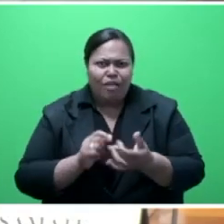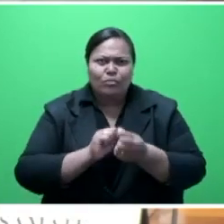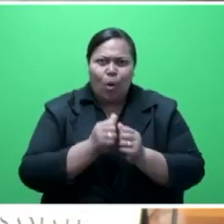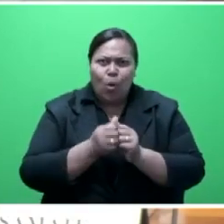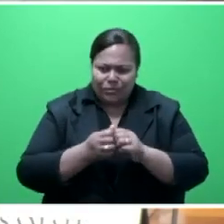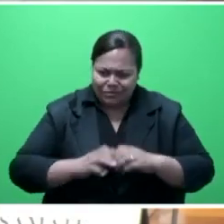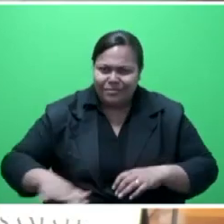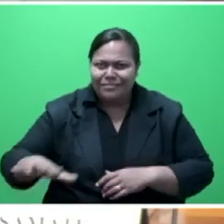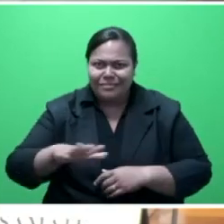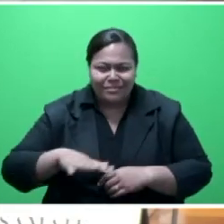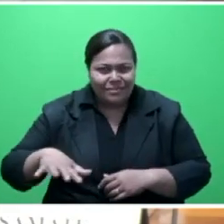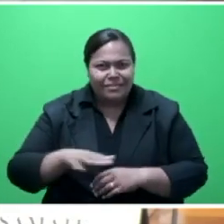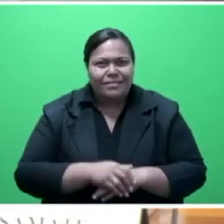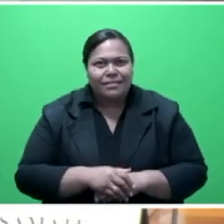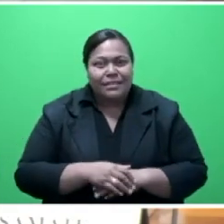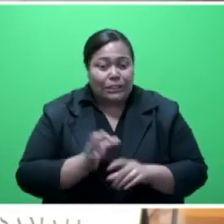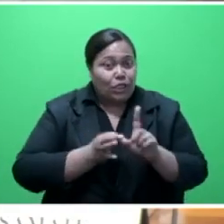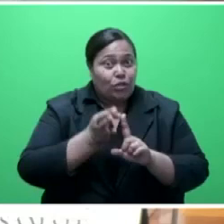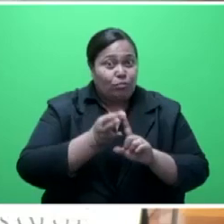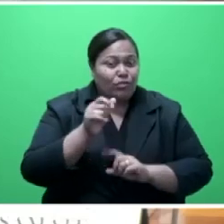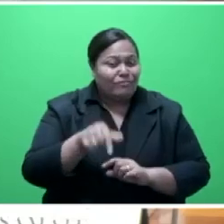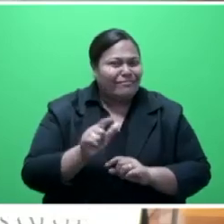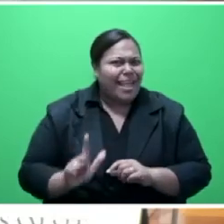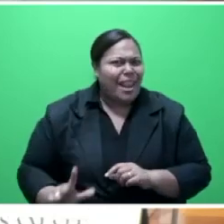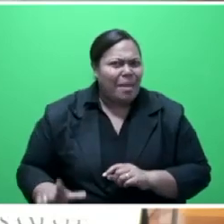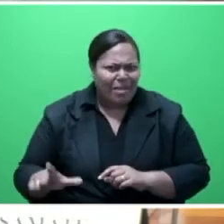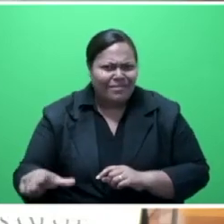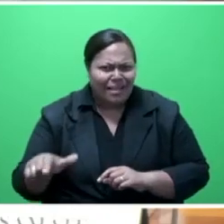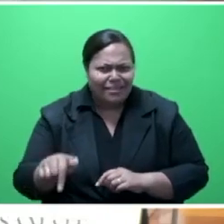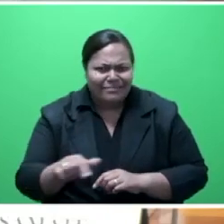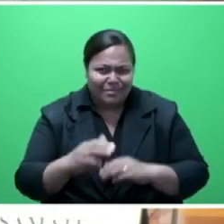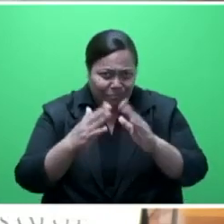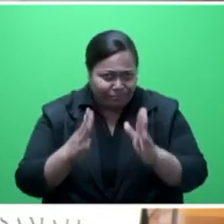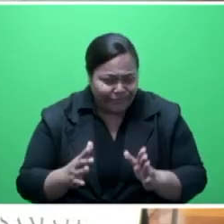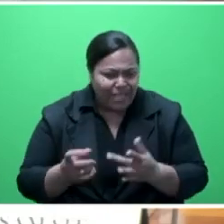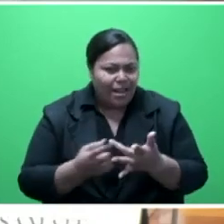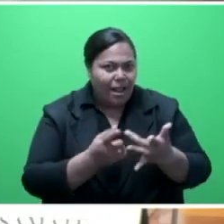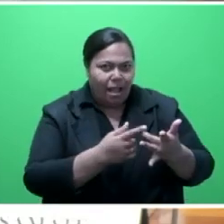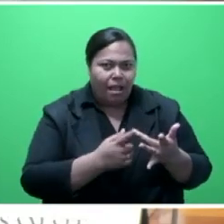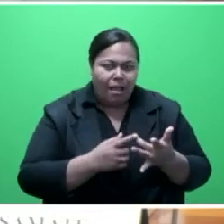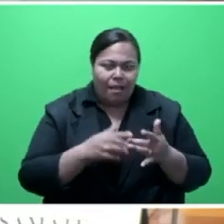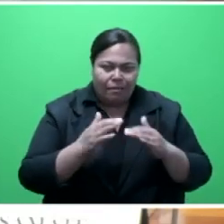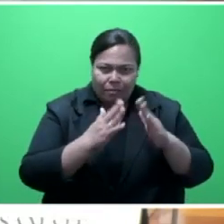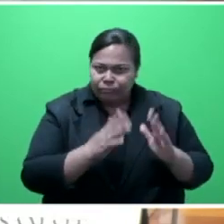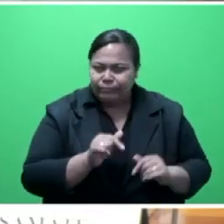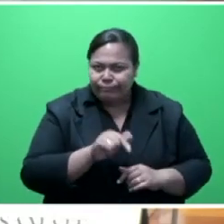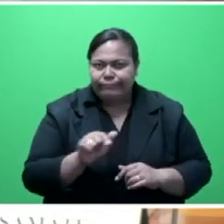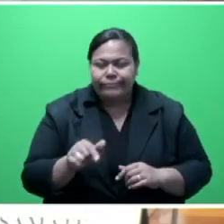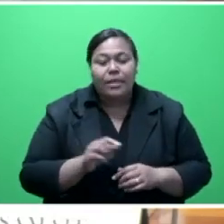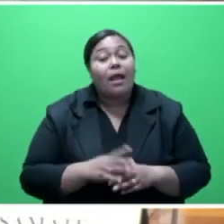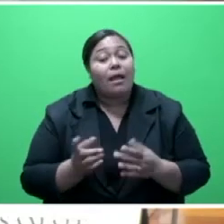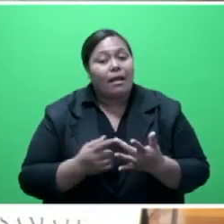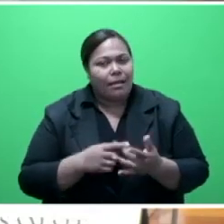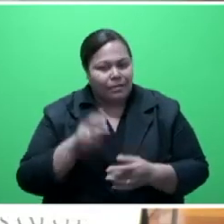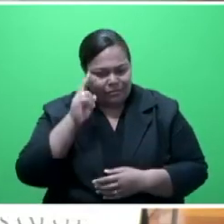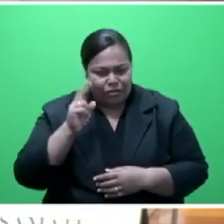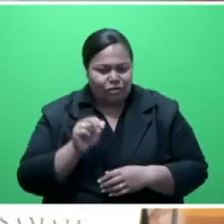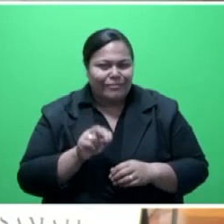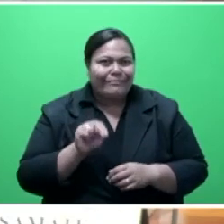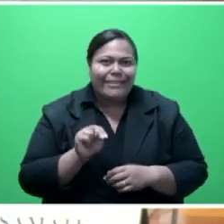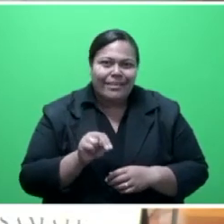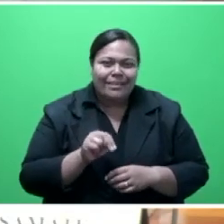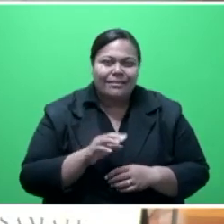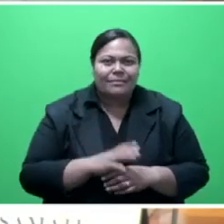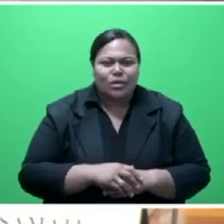upgrade of hospitals, one particularly in Lambasa, agro-economy projects, and other notable symbols of our national progress that cannot be lost to the